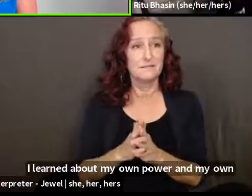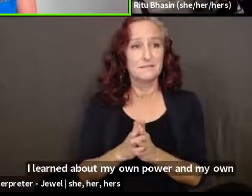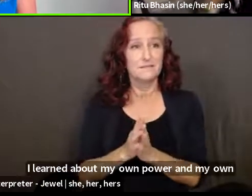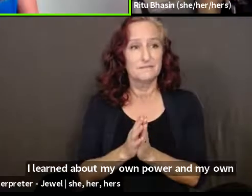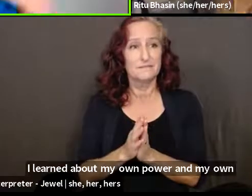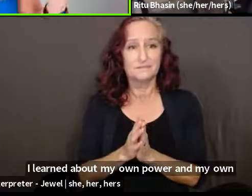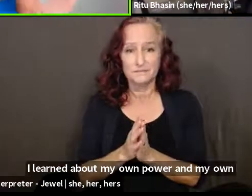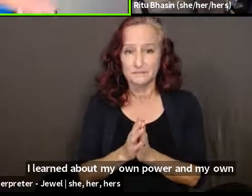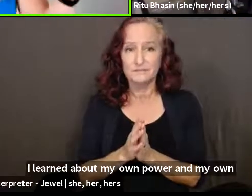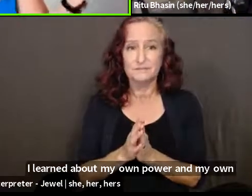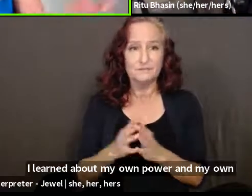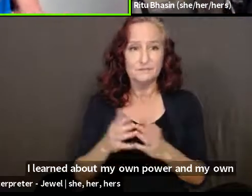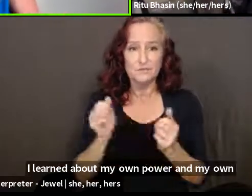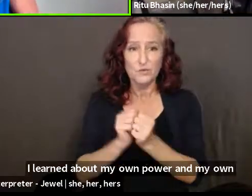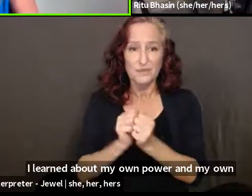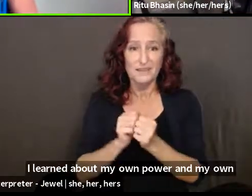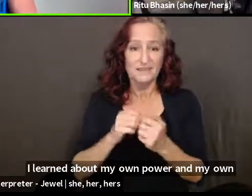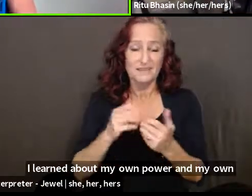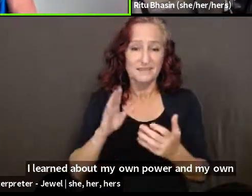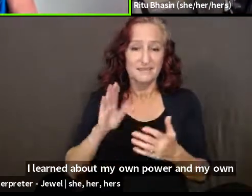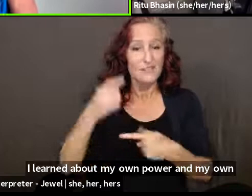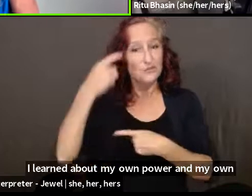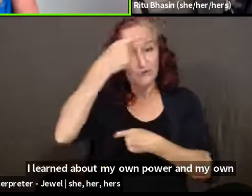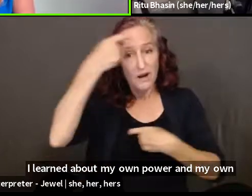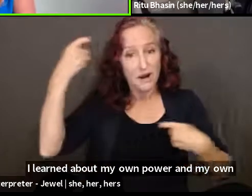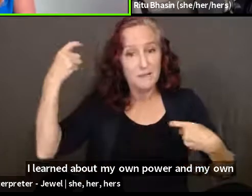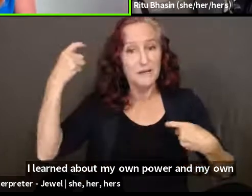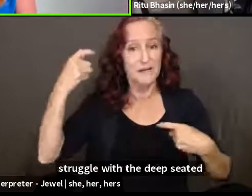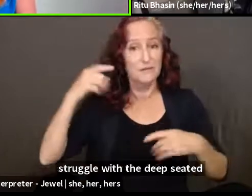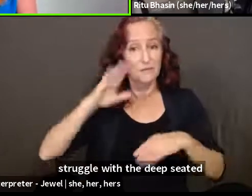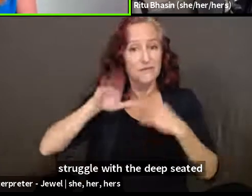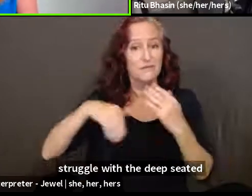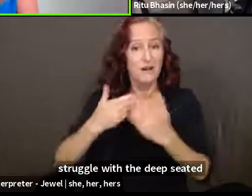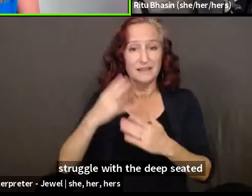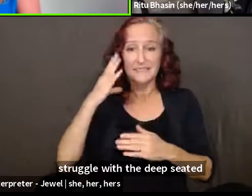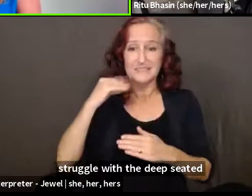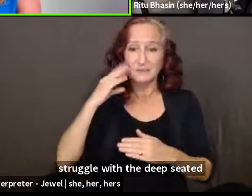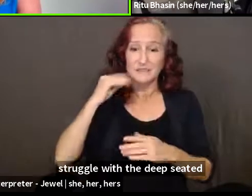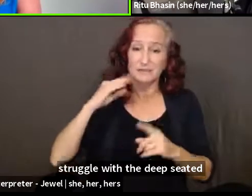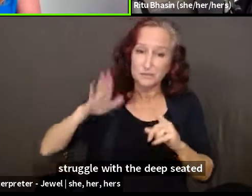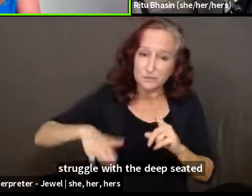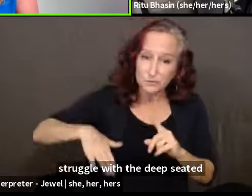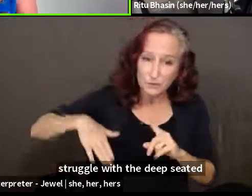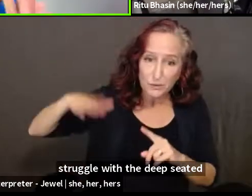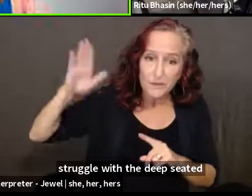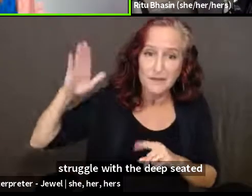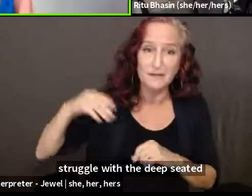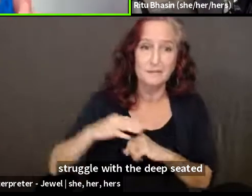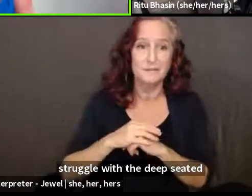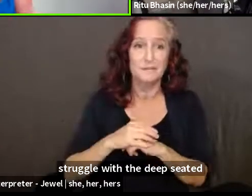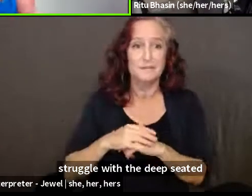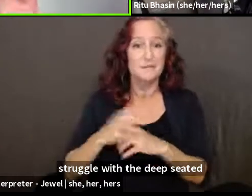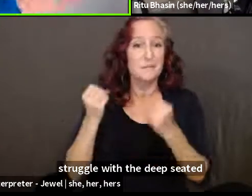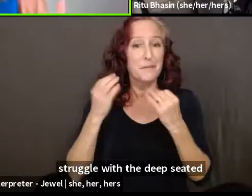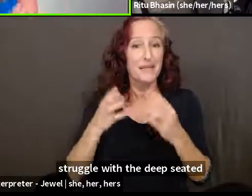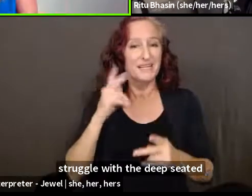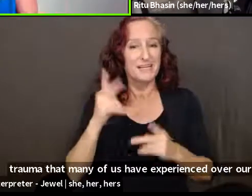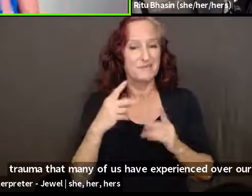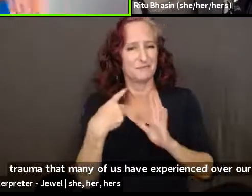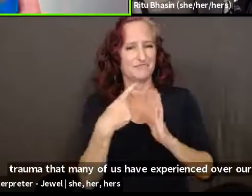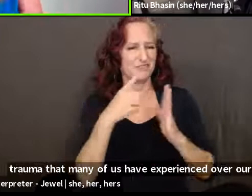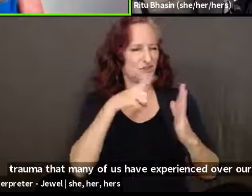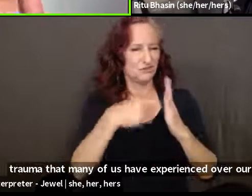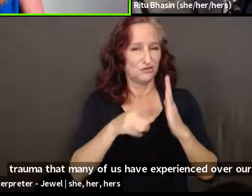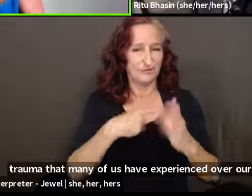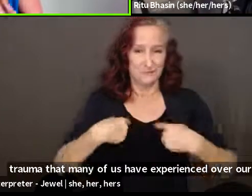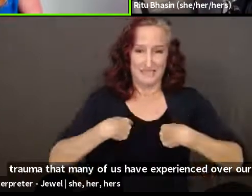deep-seated trauma that many of us have experienced over our lives, and many times that I've been told I wasn't good enough, I wasn't smart